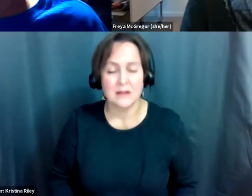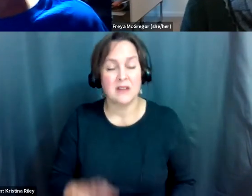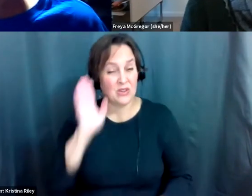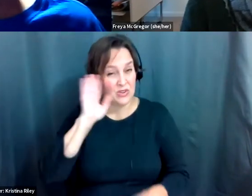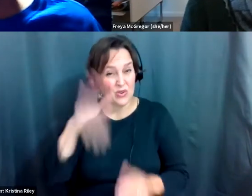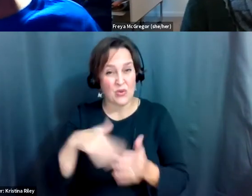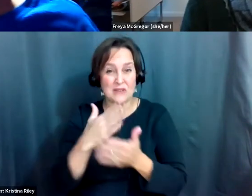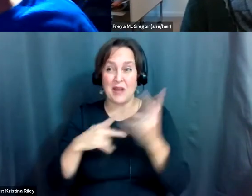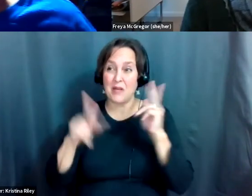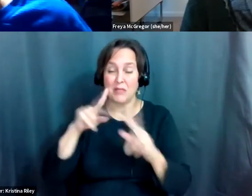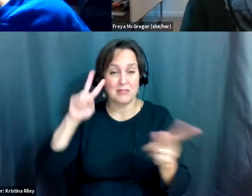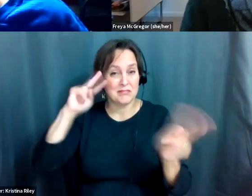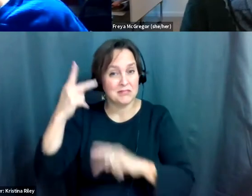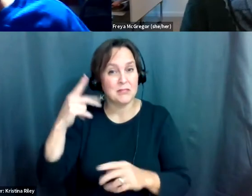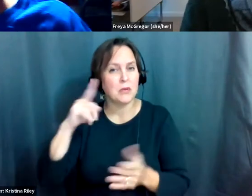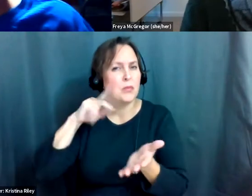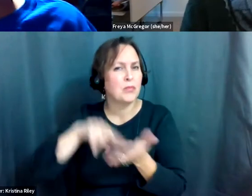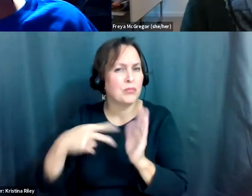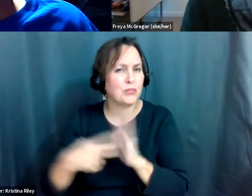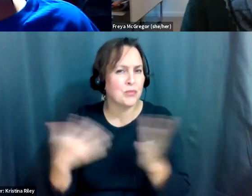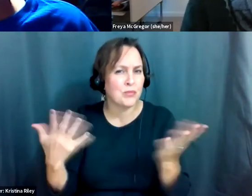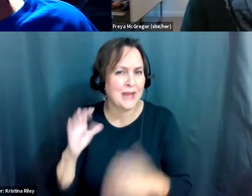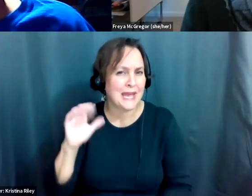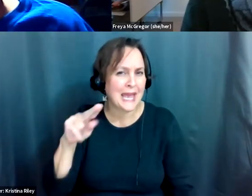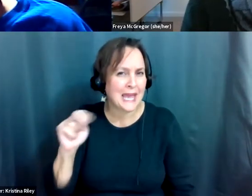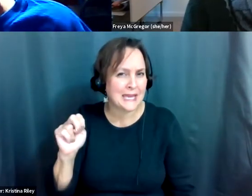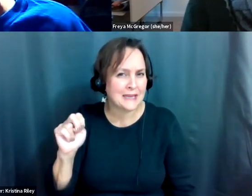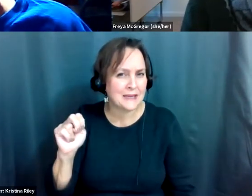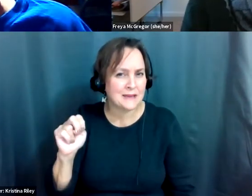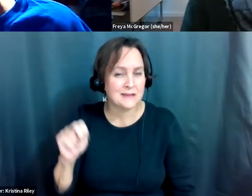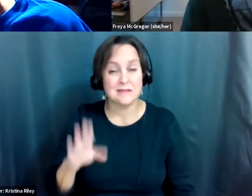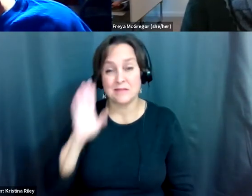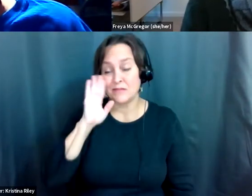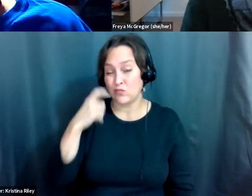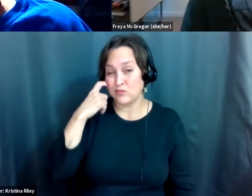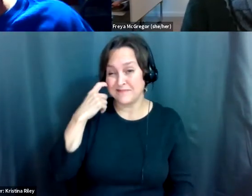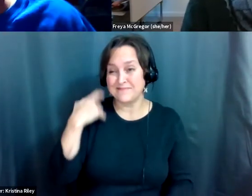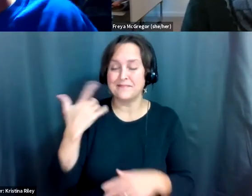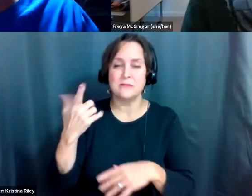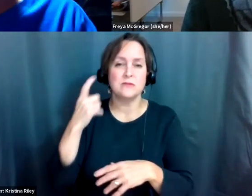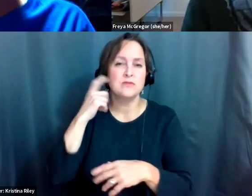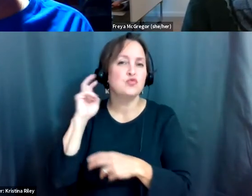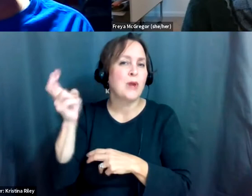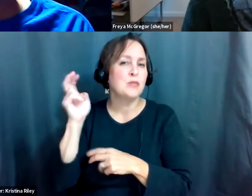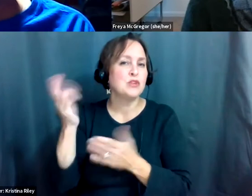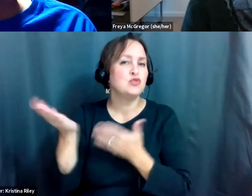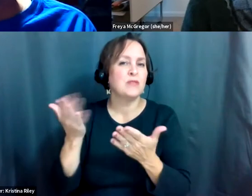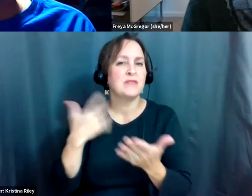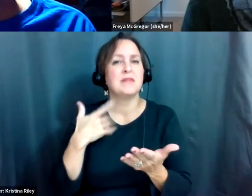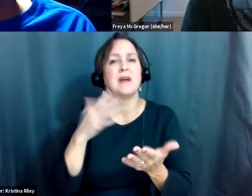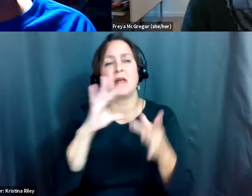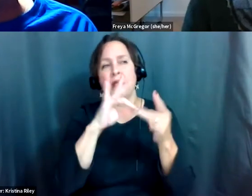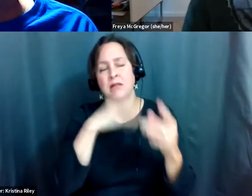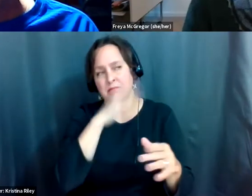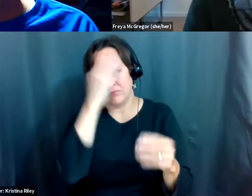Just recently, I used one of the transportation services to take me to a place. And I said, I need you to drop me